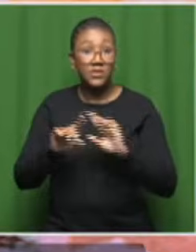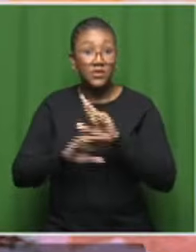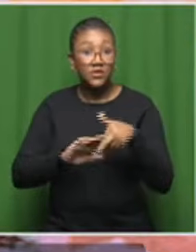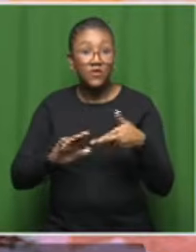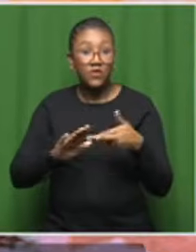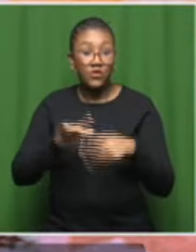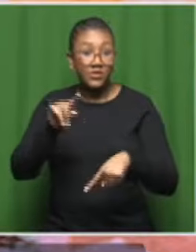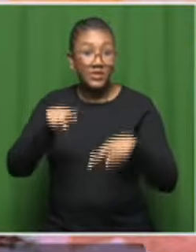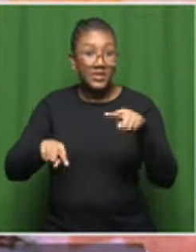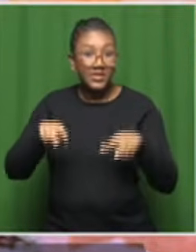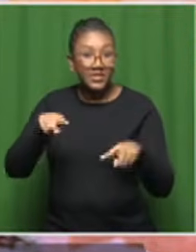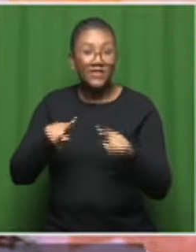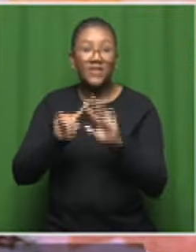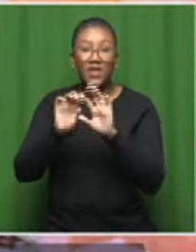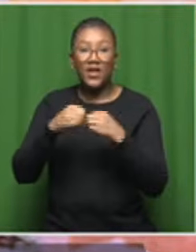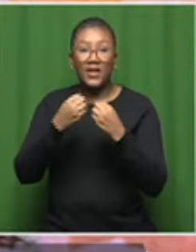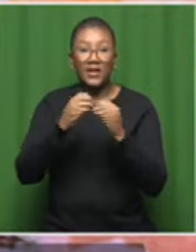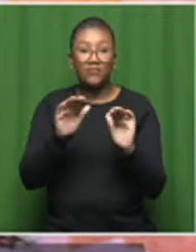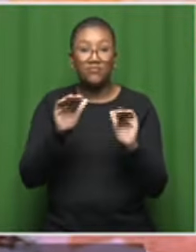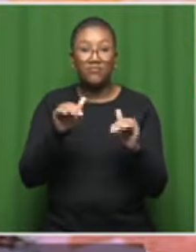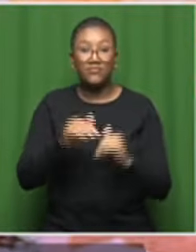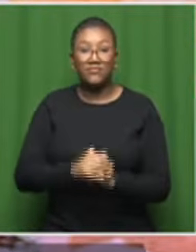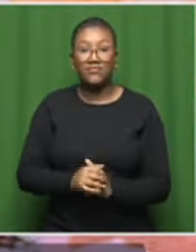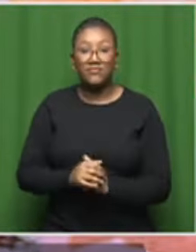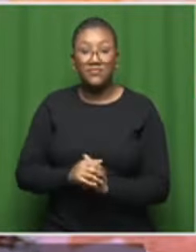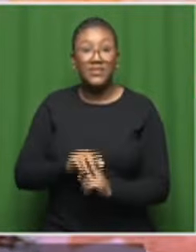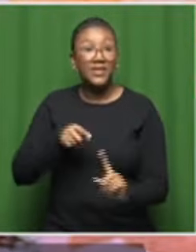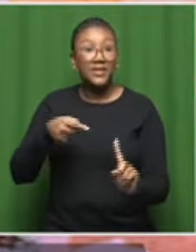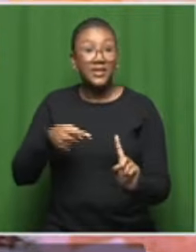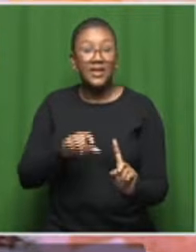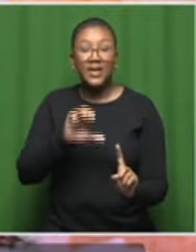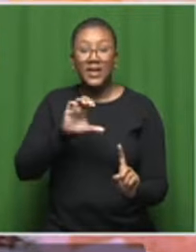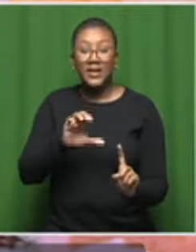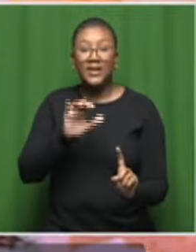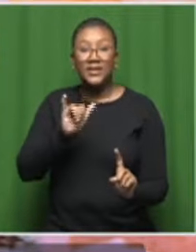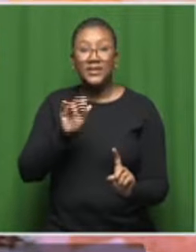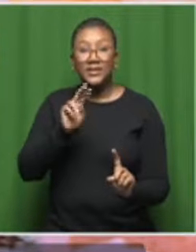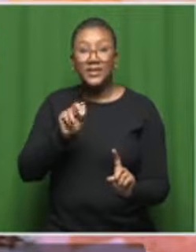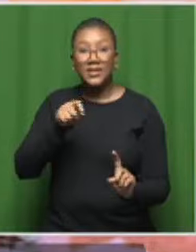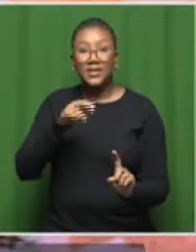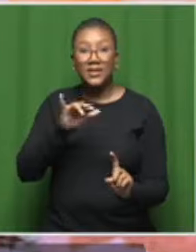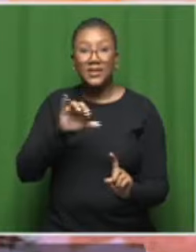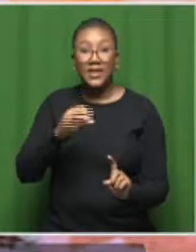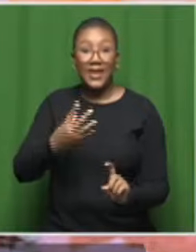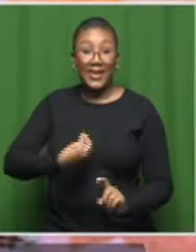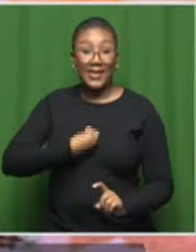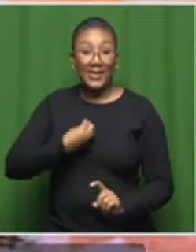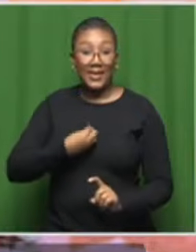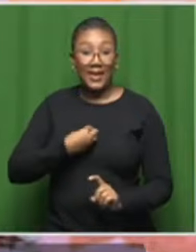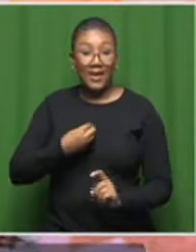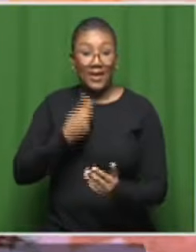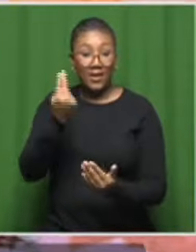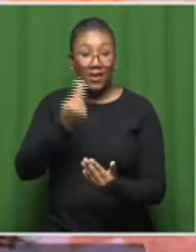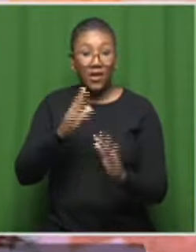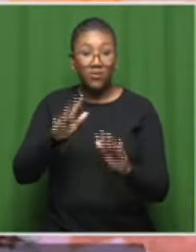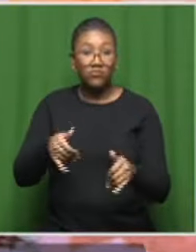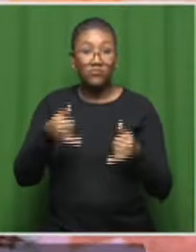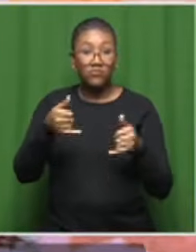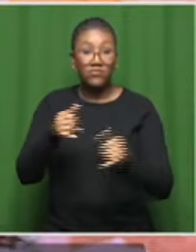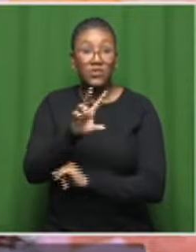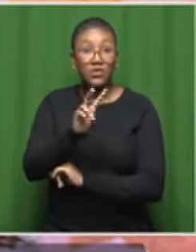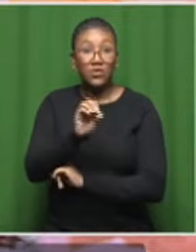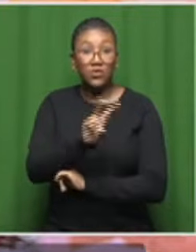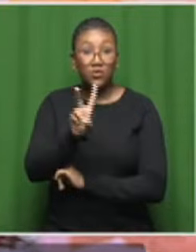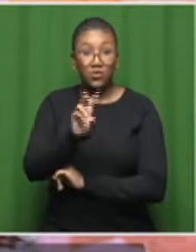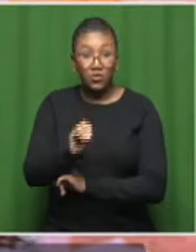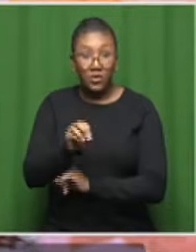diverse organizations. Now, her work has been recognized with the Cynthia Zukas Young Artist Award. This was back in 2020, the FNB Visual Arts Award